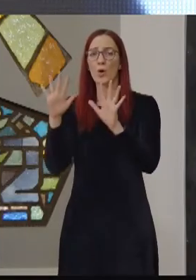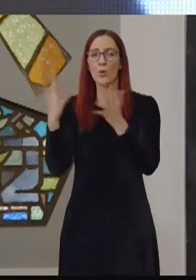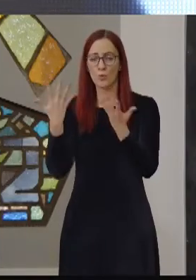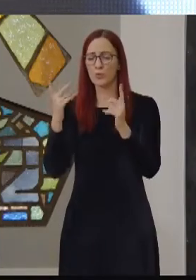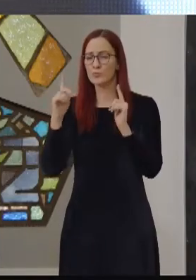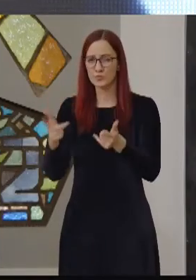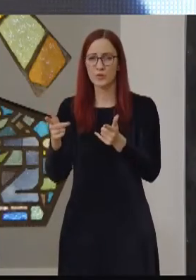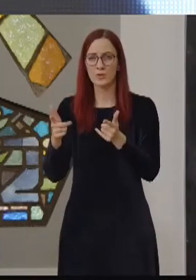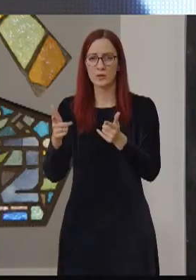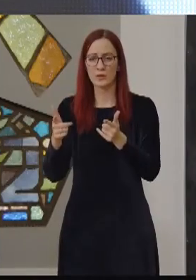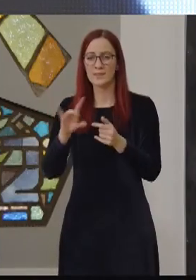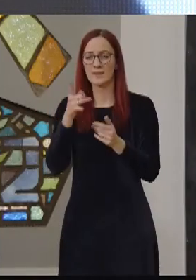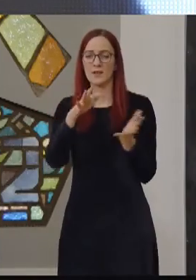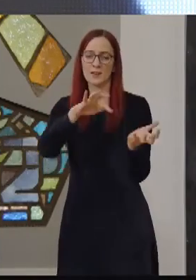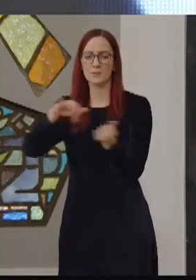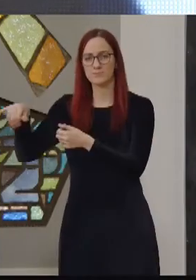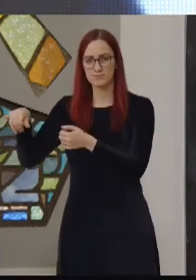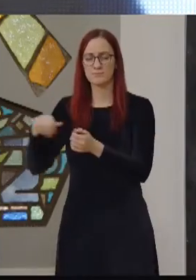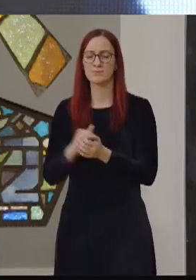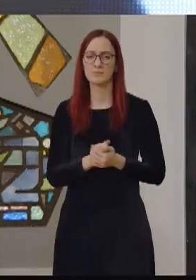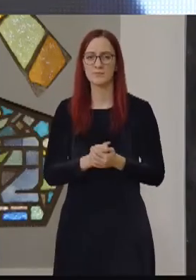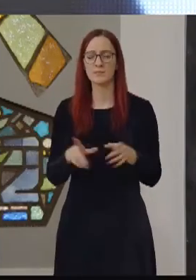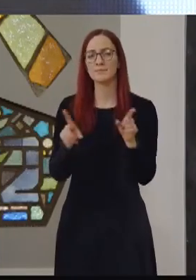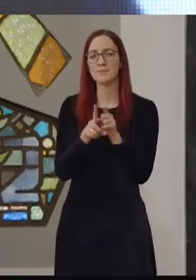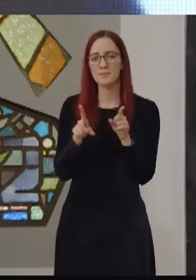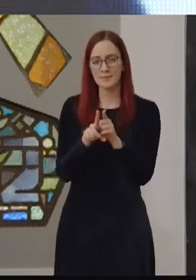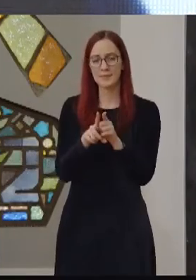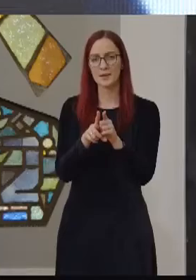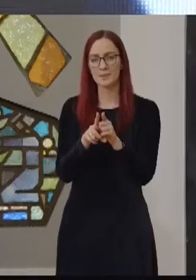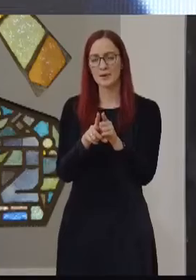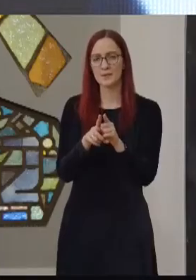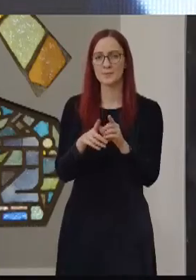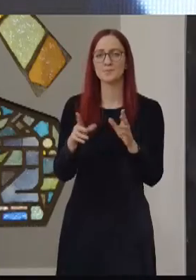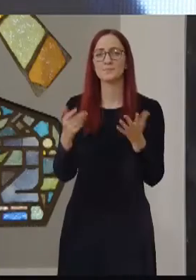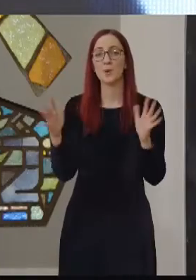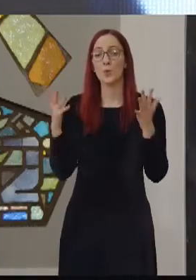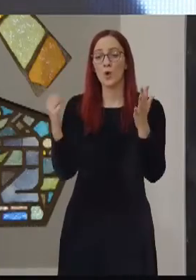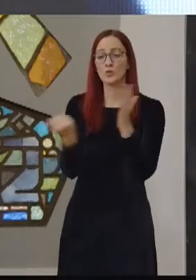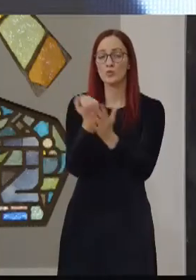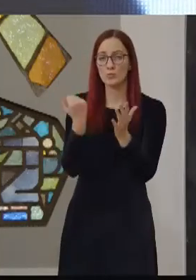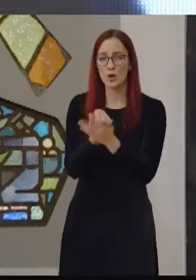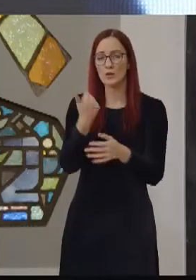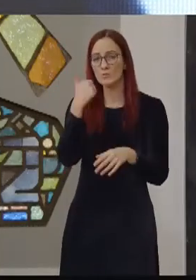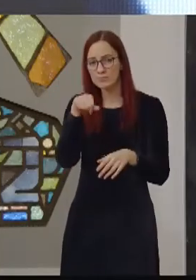children of victims of violence are taken into care,